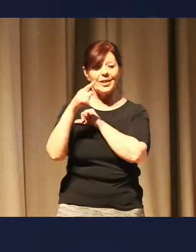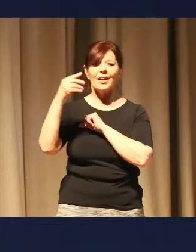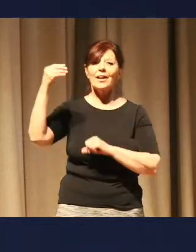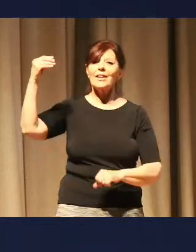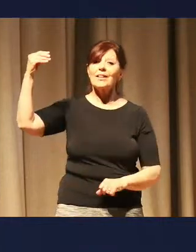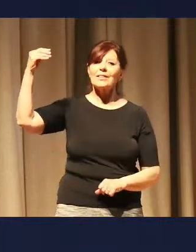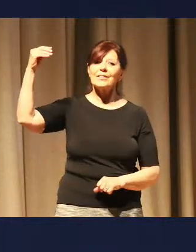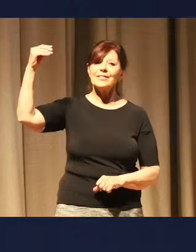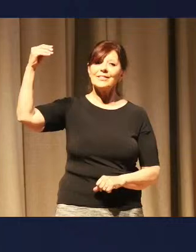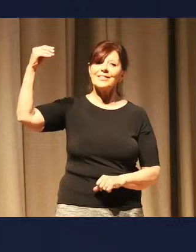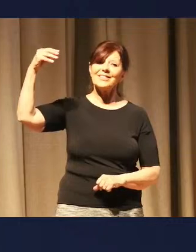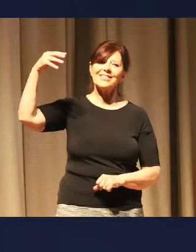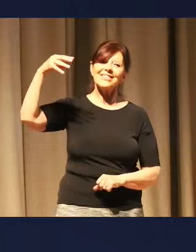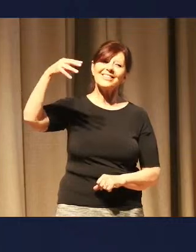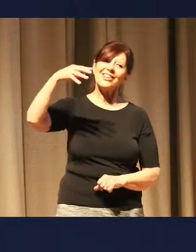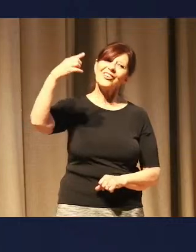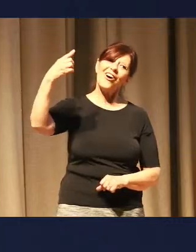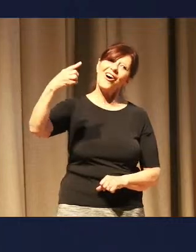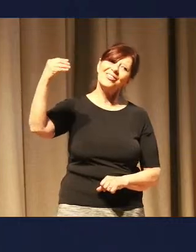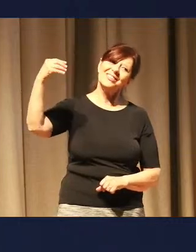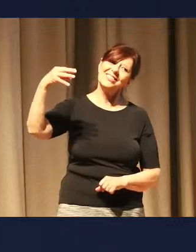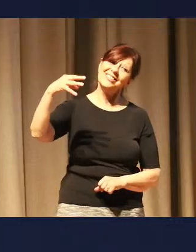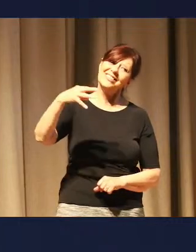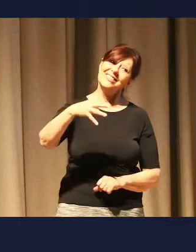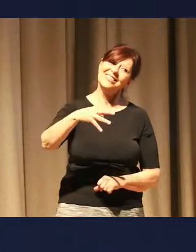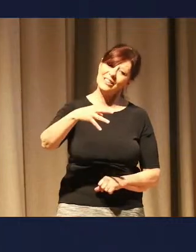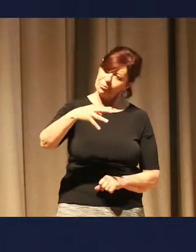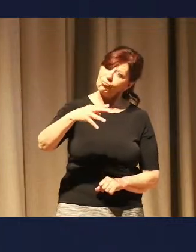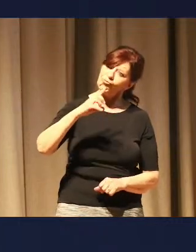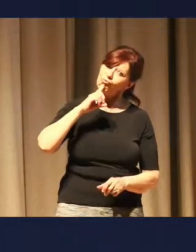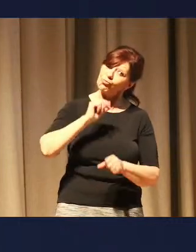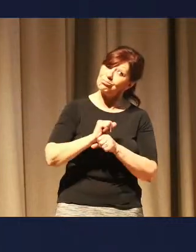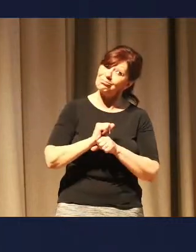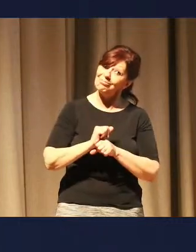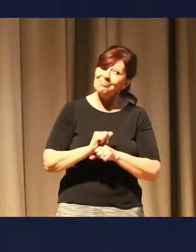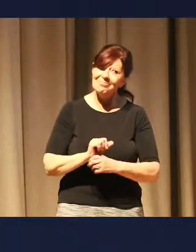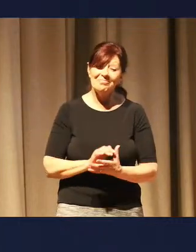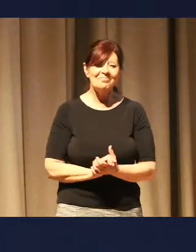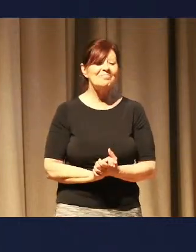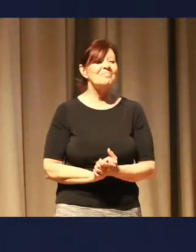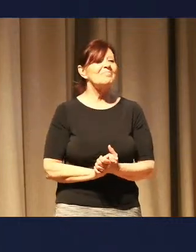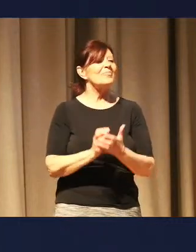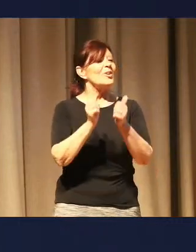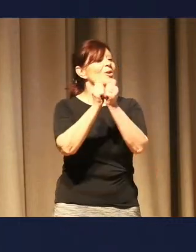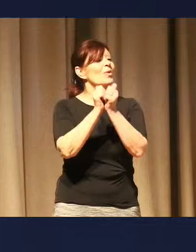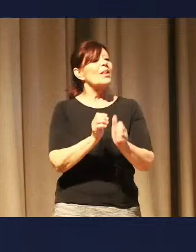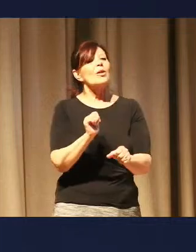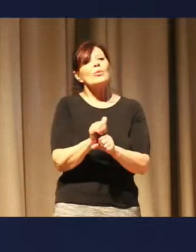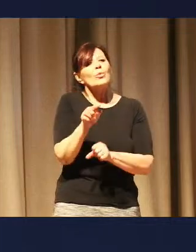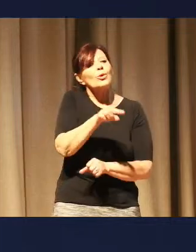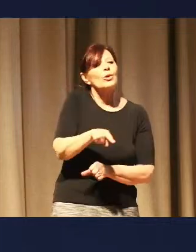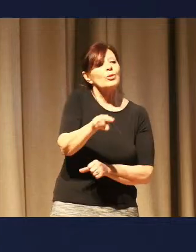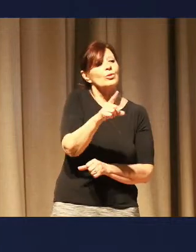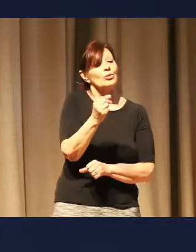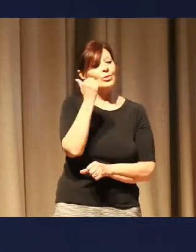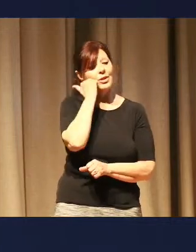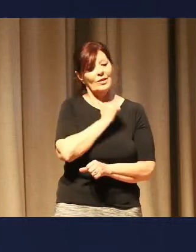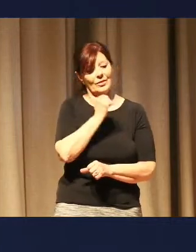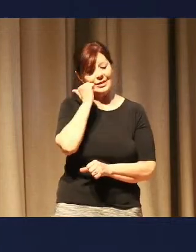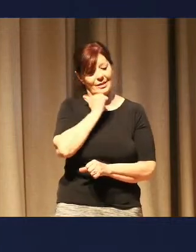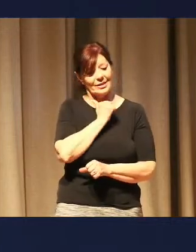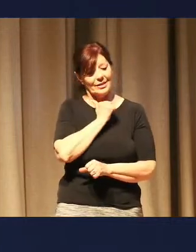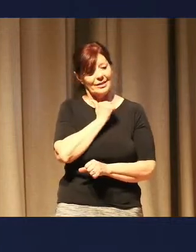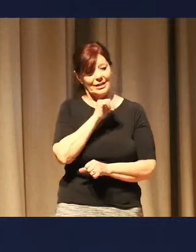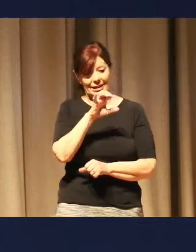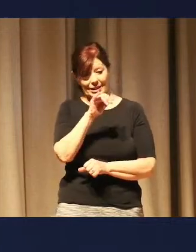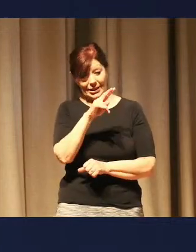always shines. I mean that. Without the work you do every day,